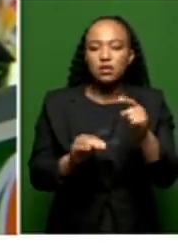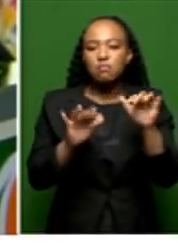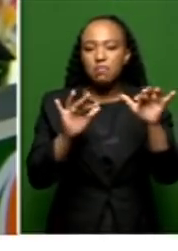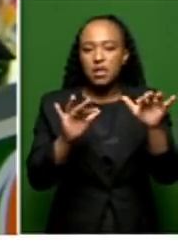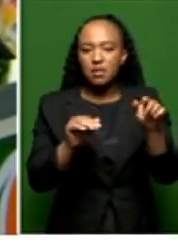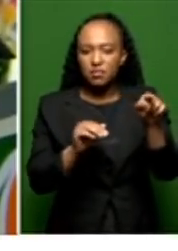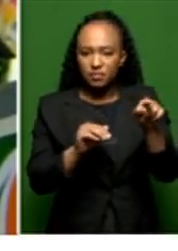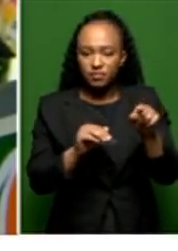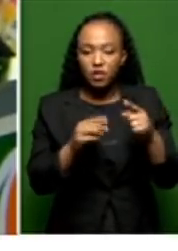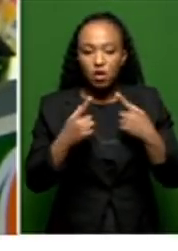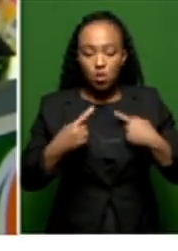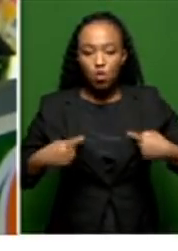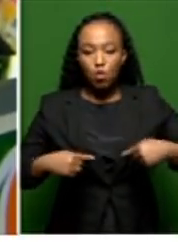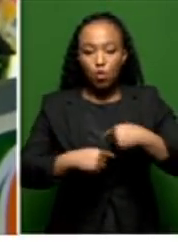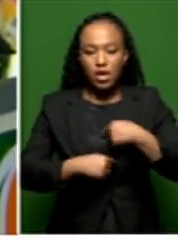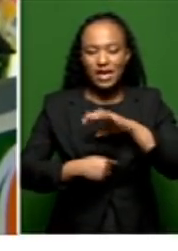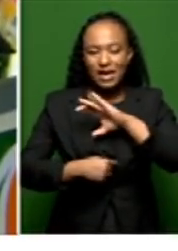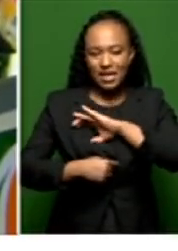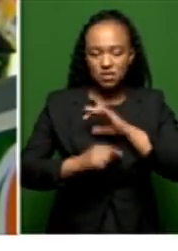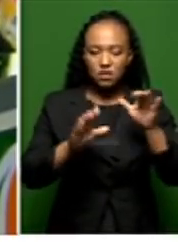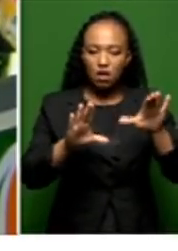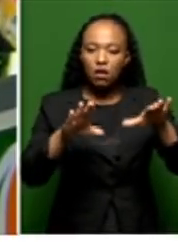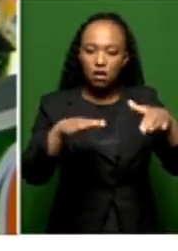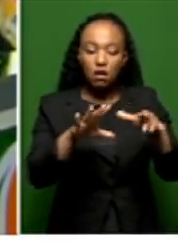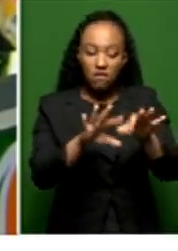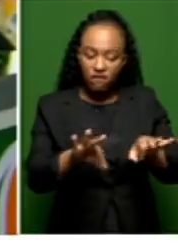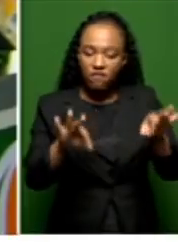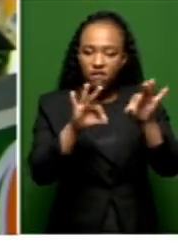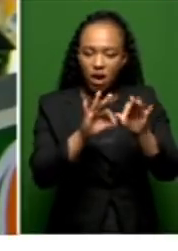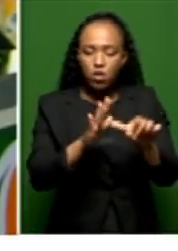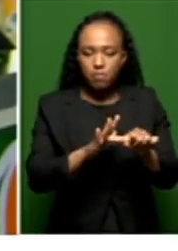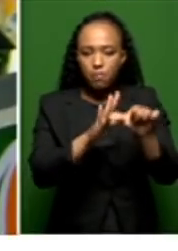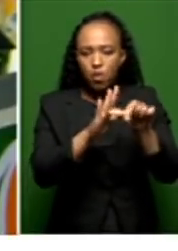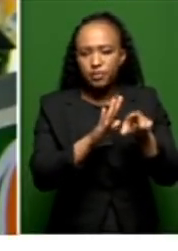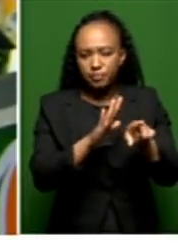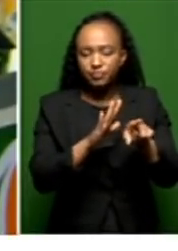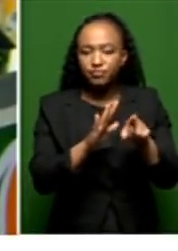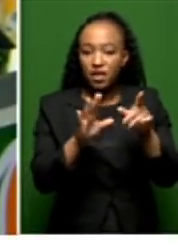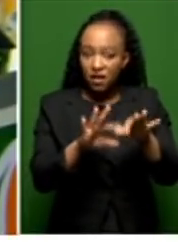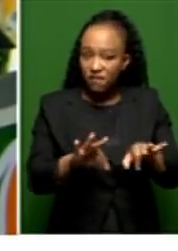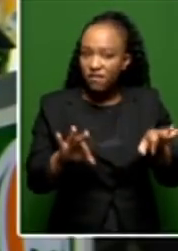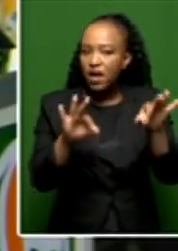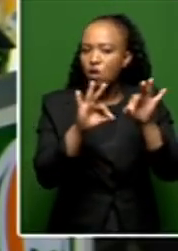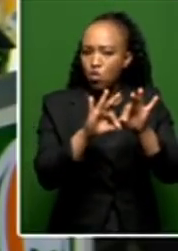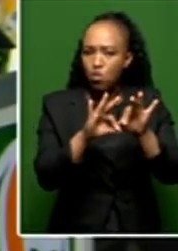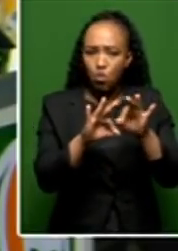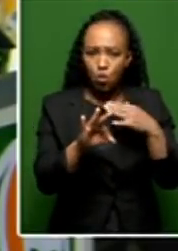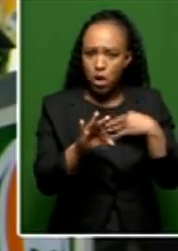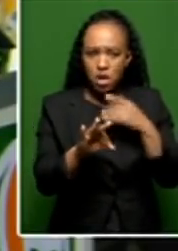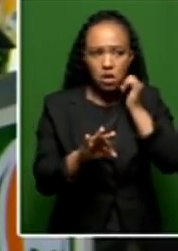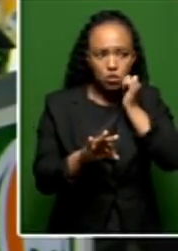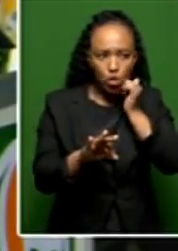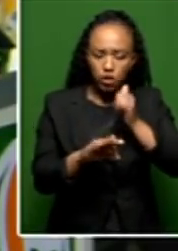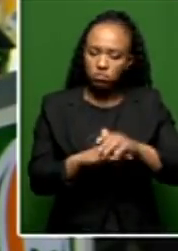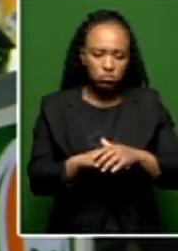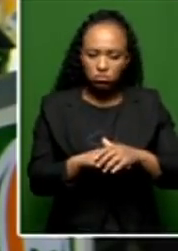You understand that we're a Christian-based party. We focus on values. It was a fundamental issue, the value issue. We're not repenting on those things. It's